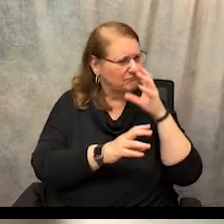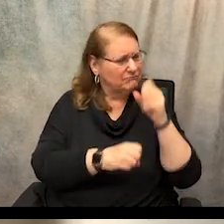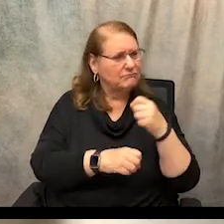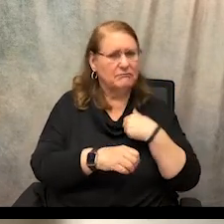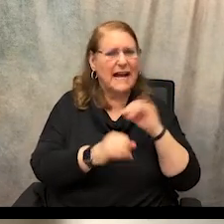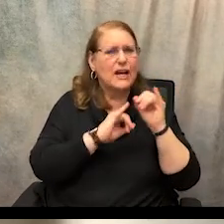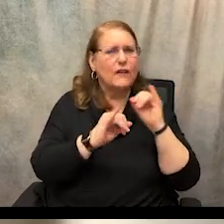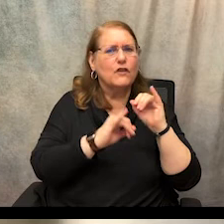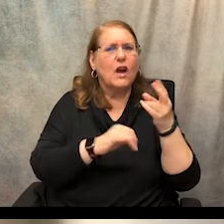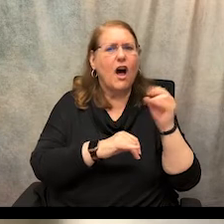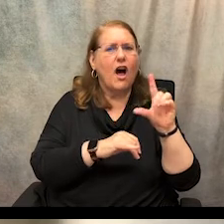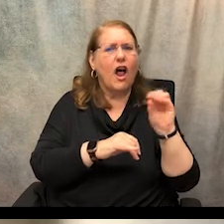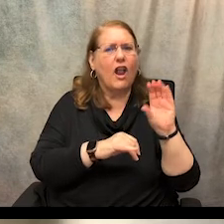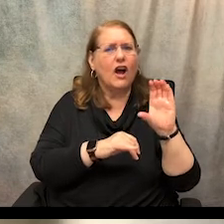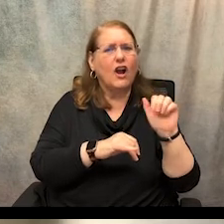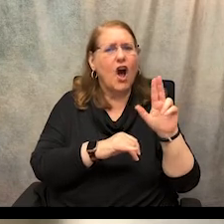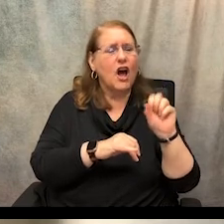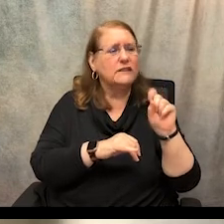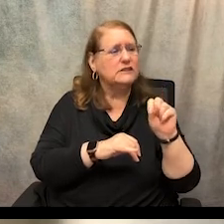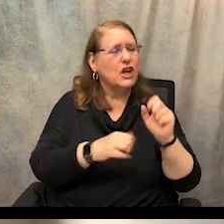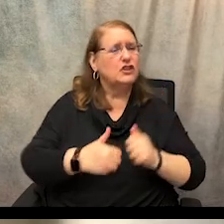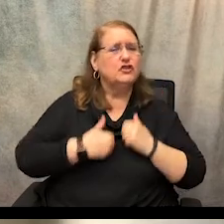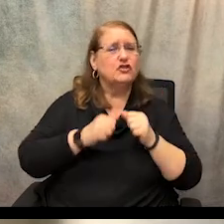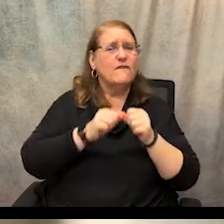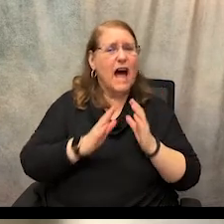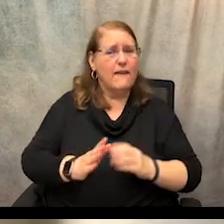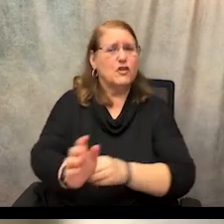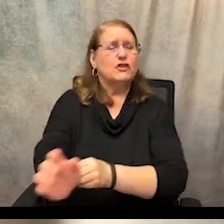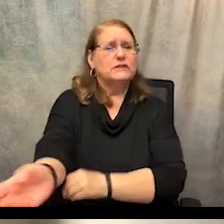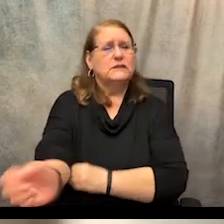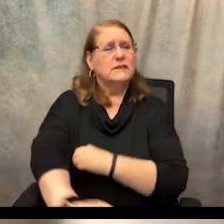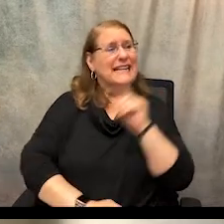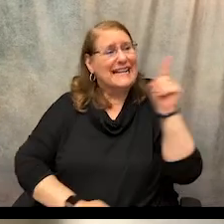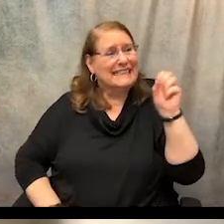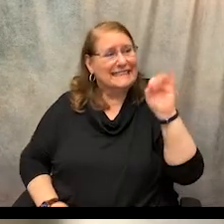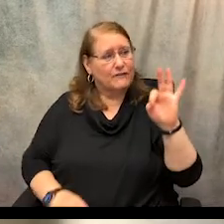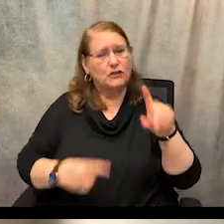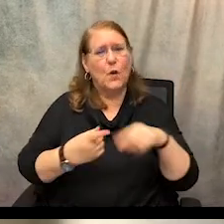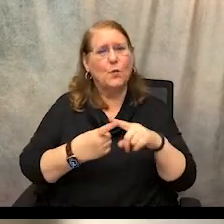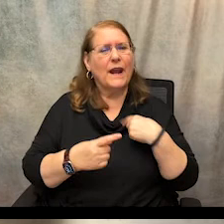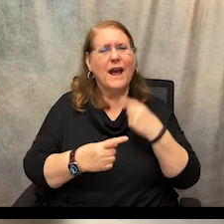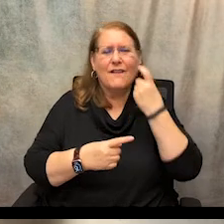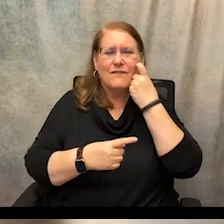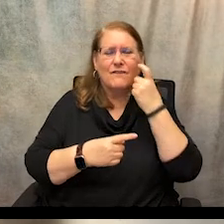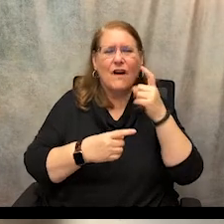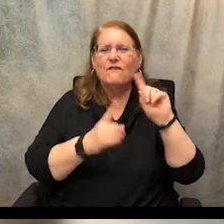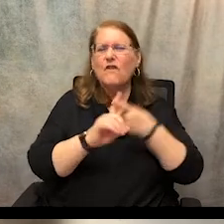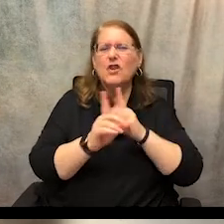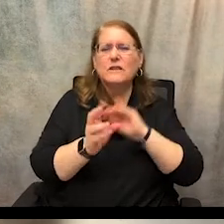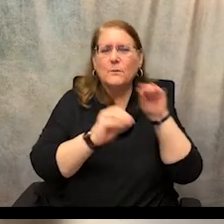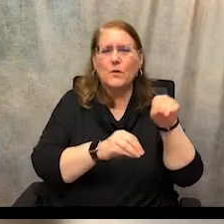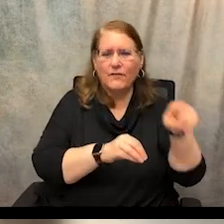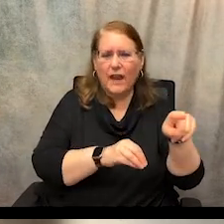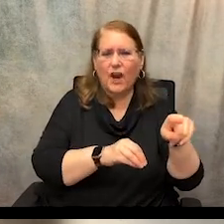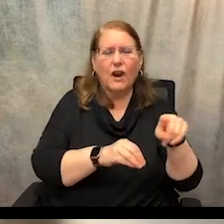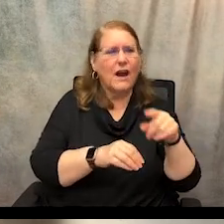with Holocaust survivors in San Francisco when I first moved there with an oral history project. And I think often it